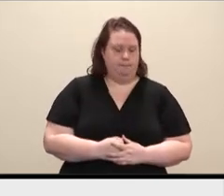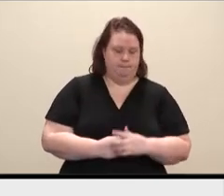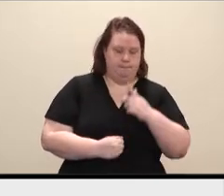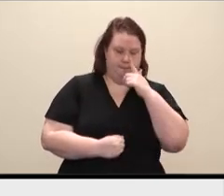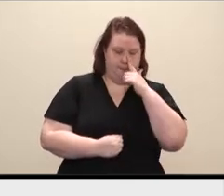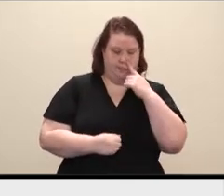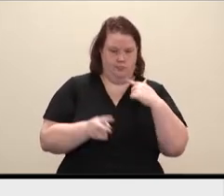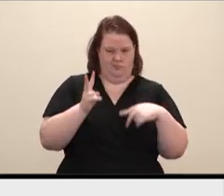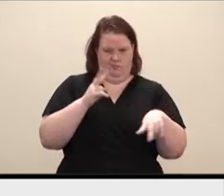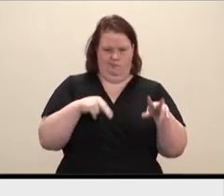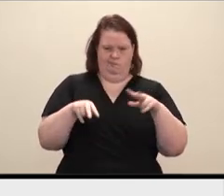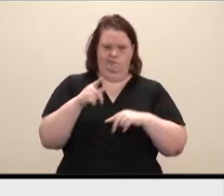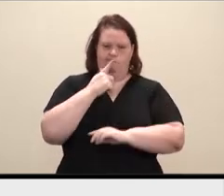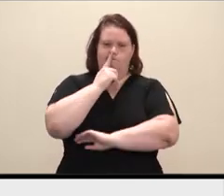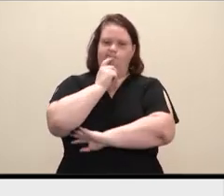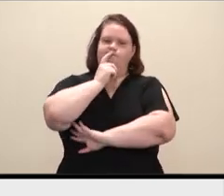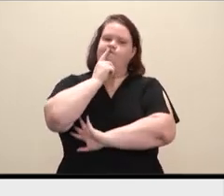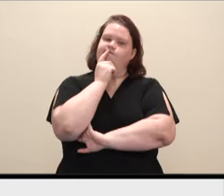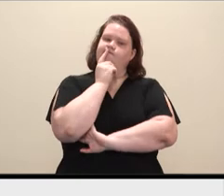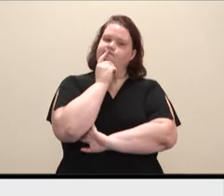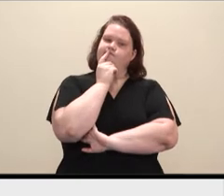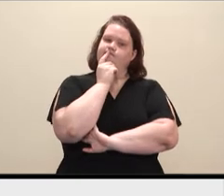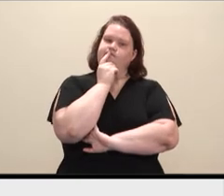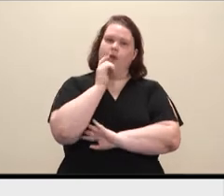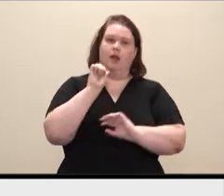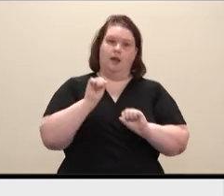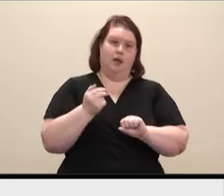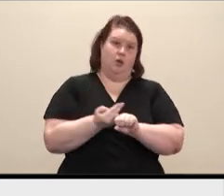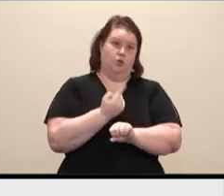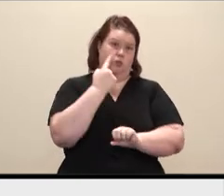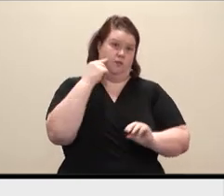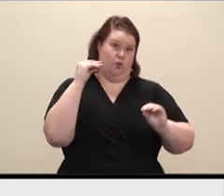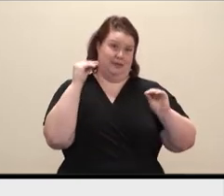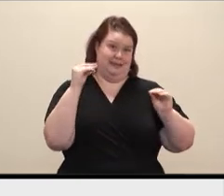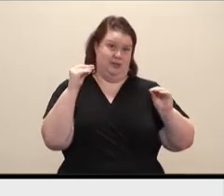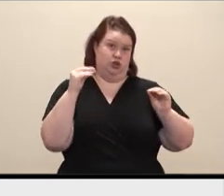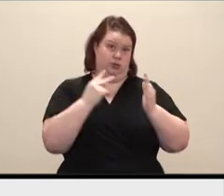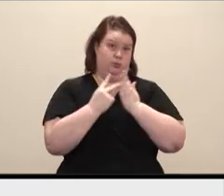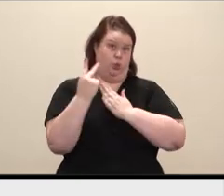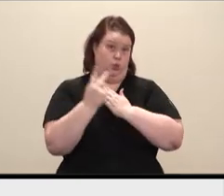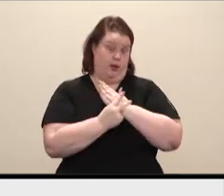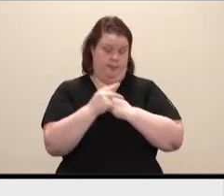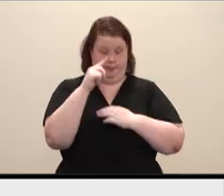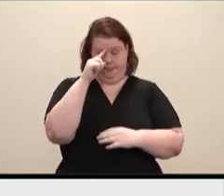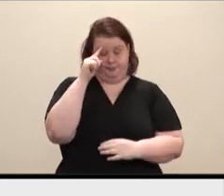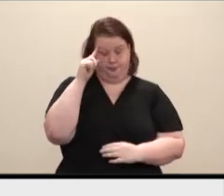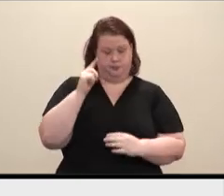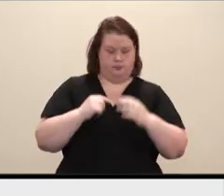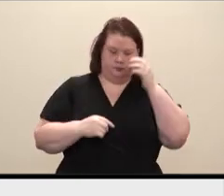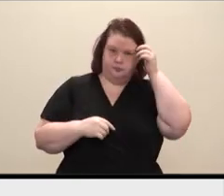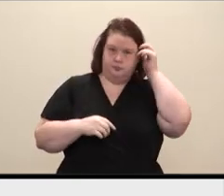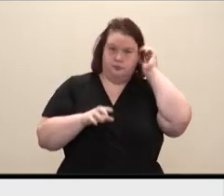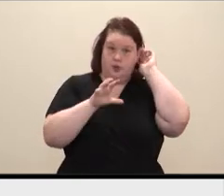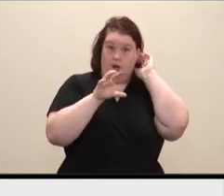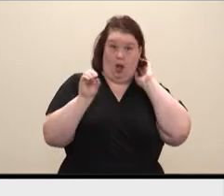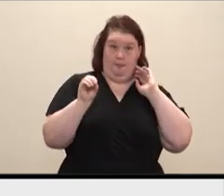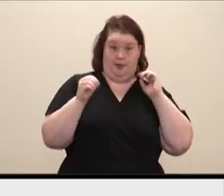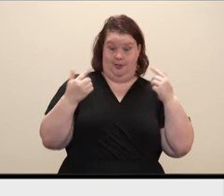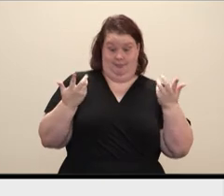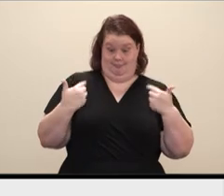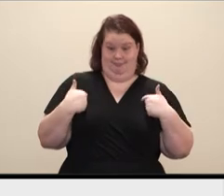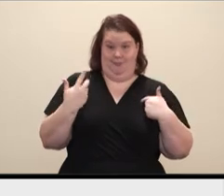at this program, we realized that we could use this for our teaching program and that the company would be Waco